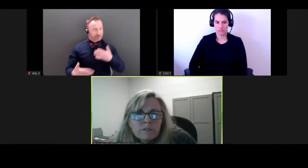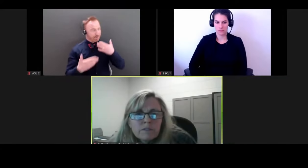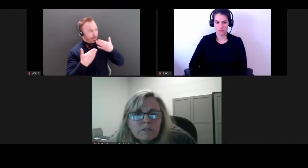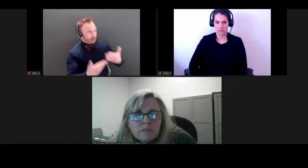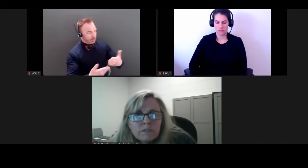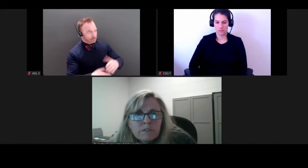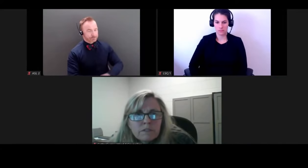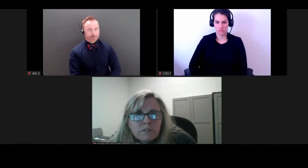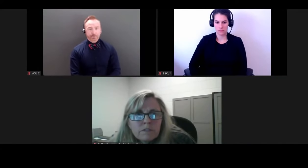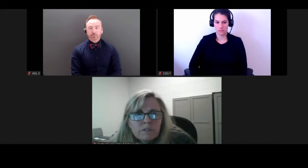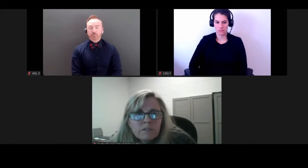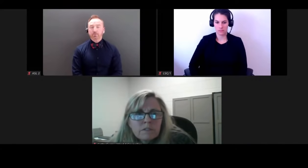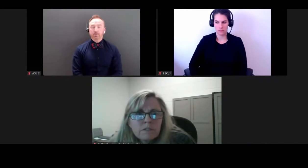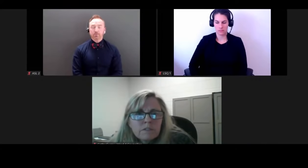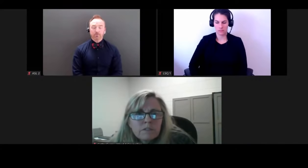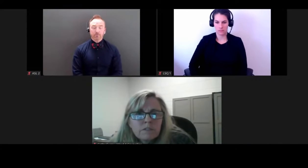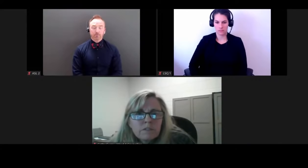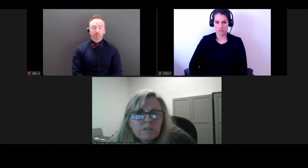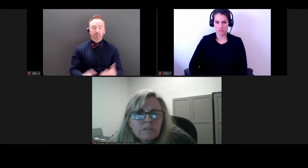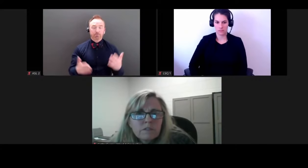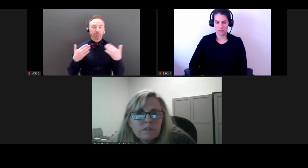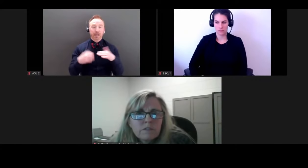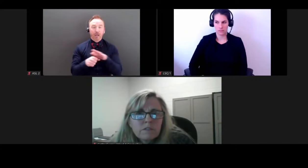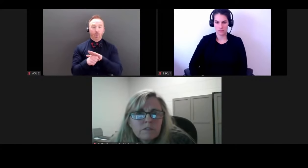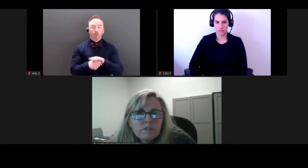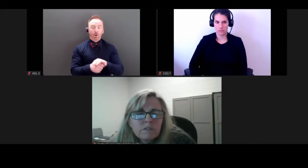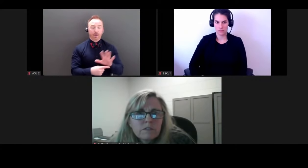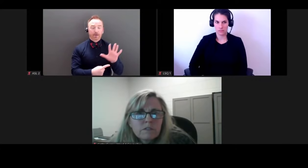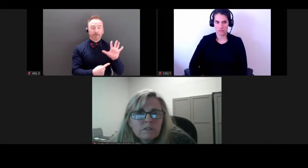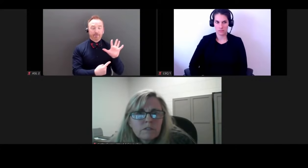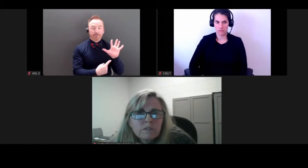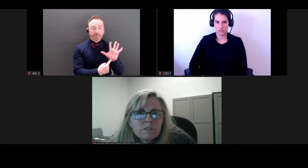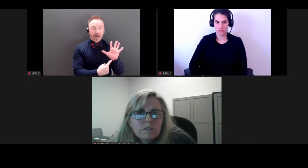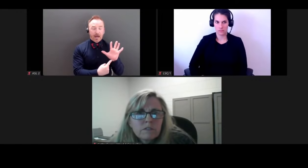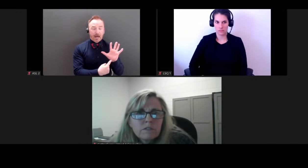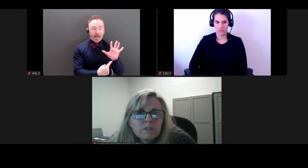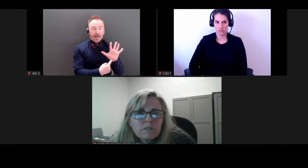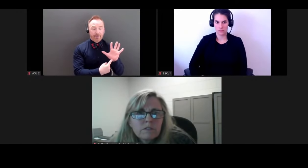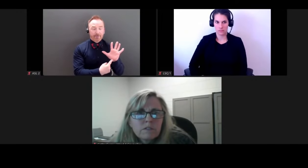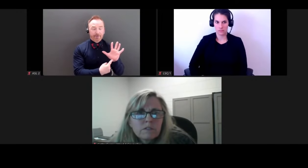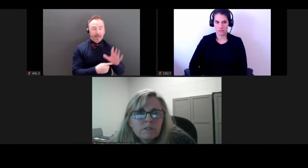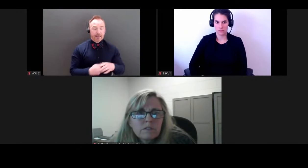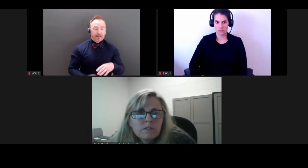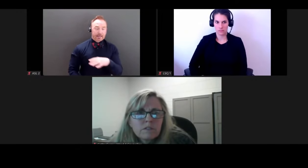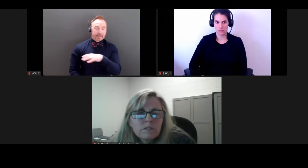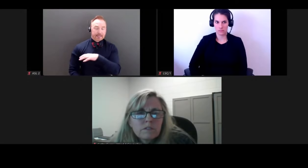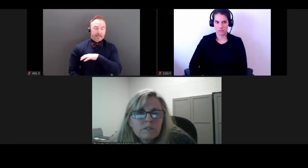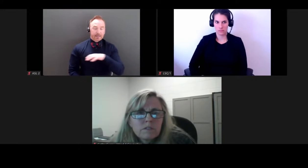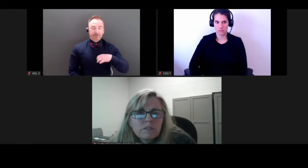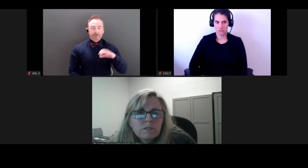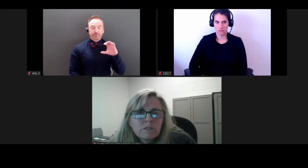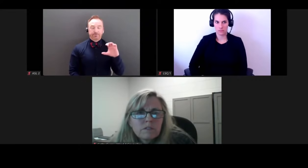And we'll move on to Ward 5. Councillor El Shantiri, do you have a question?